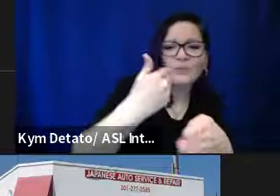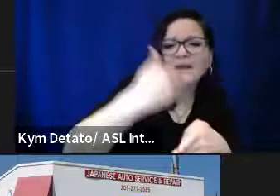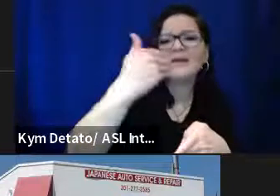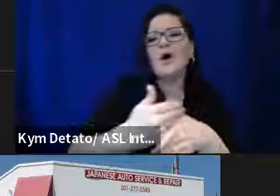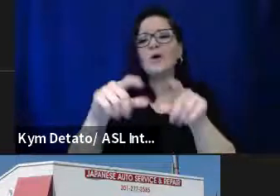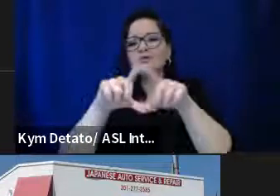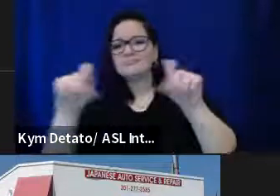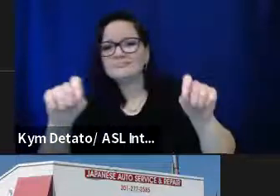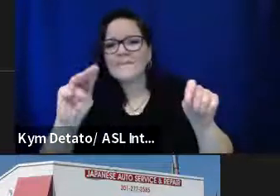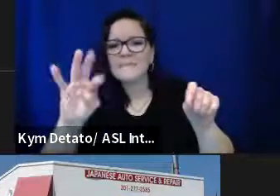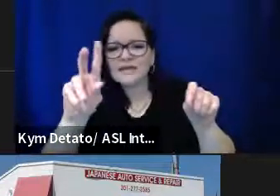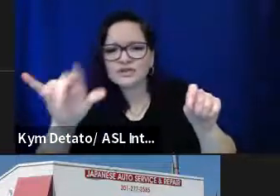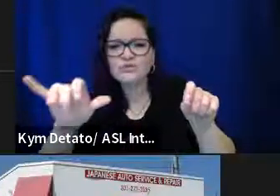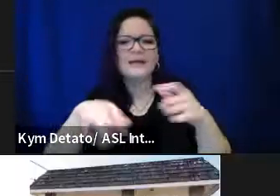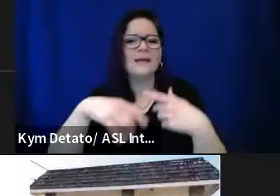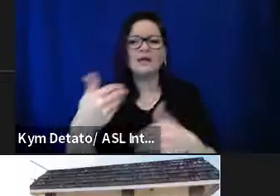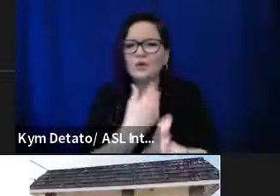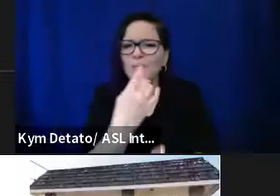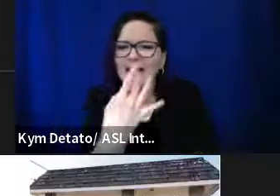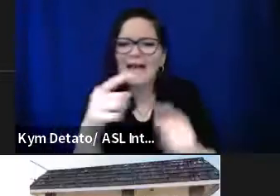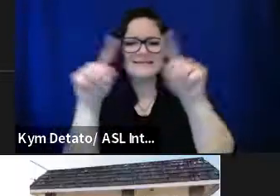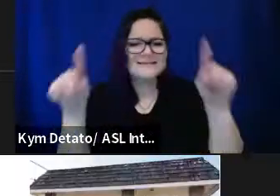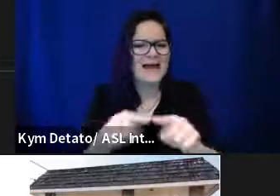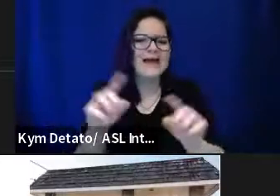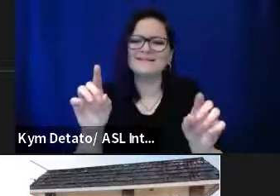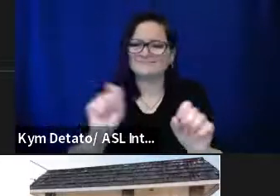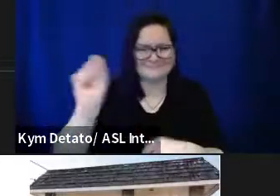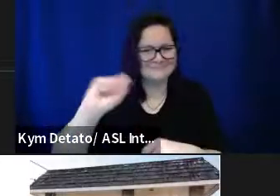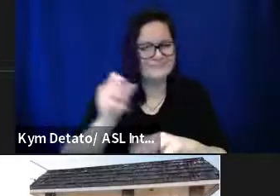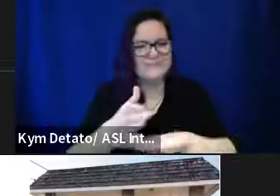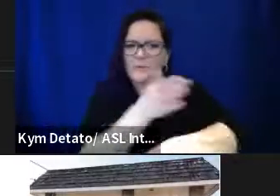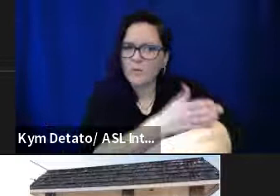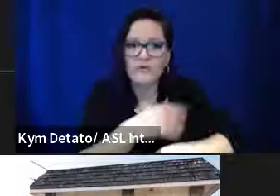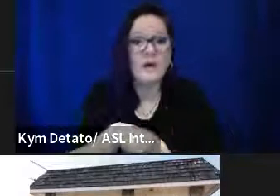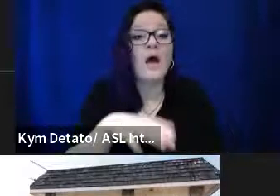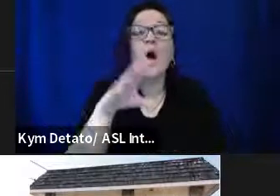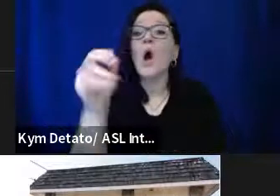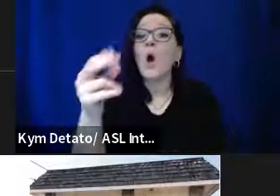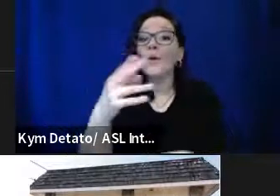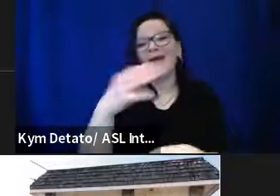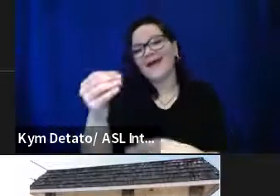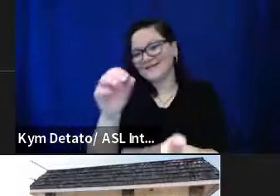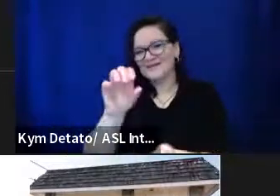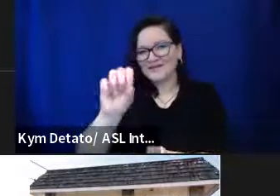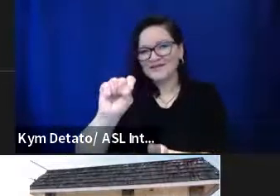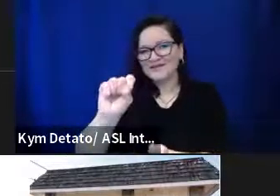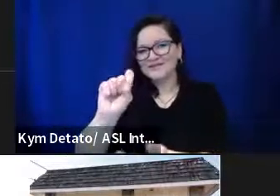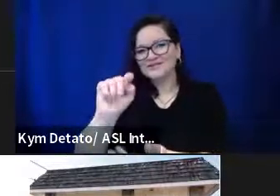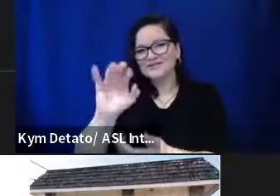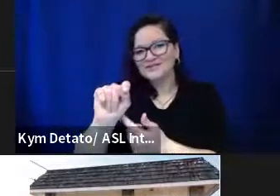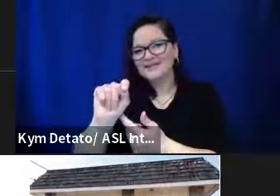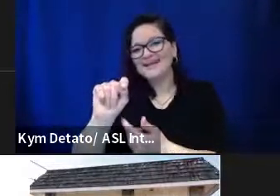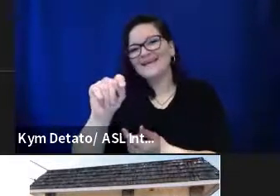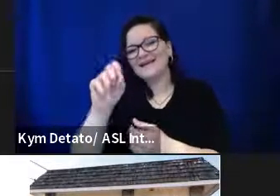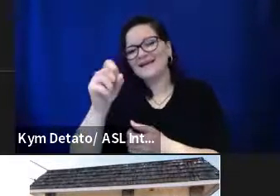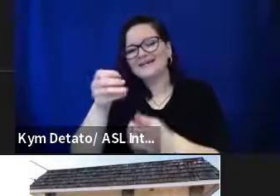and signage. So I'll just kind of skip ahead. Oh, well, of course, since Streetcar 82 is online with us, I would be amiss to forget